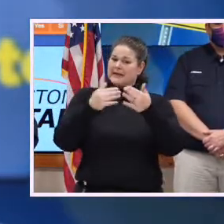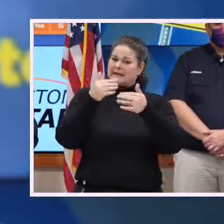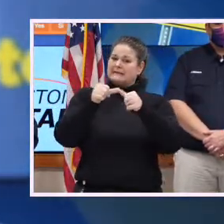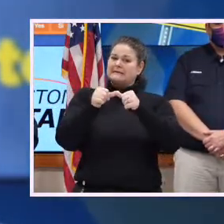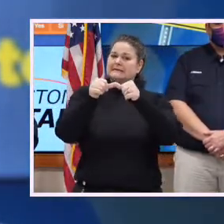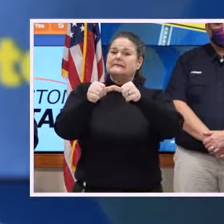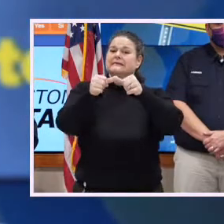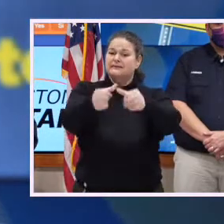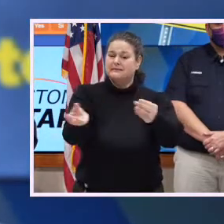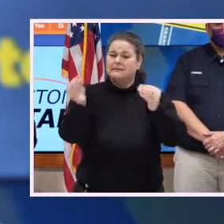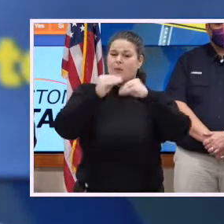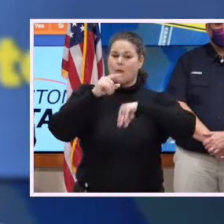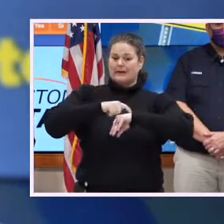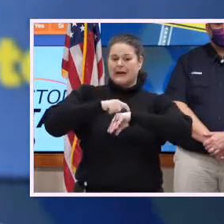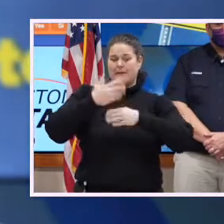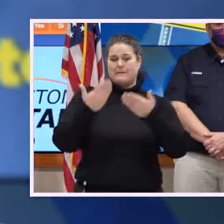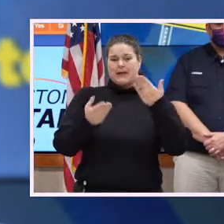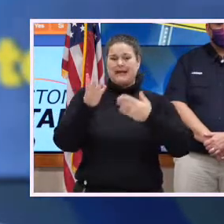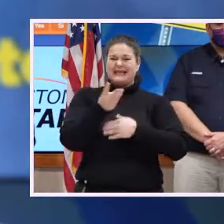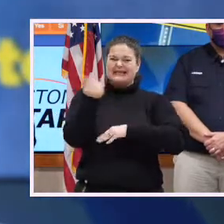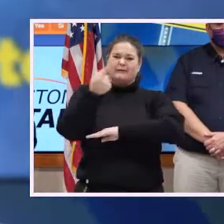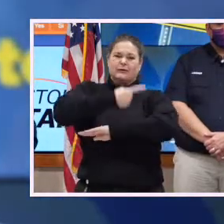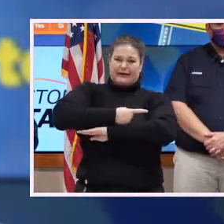which could be a number of days.